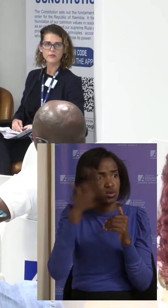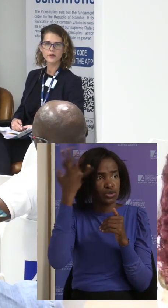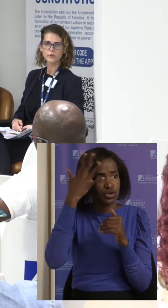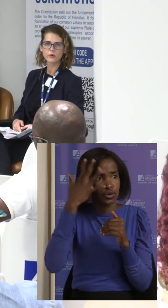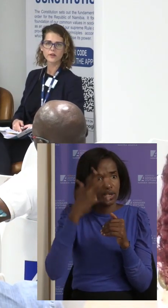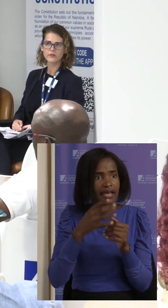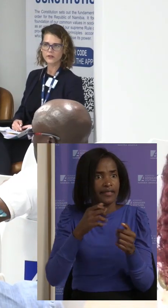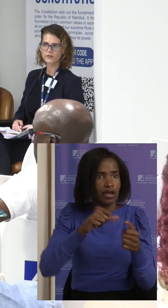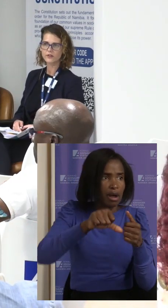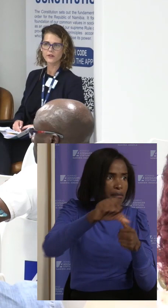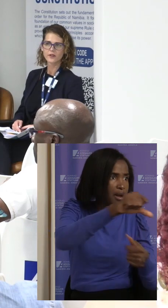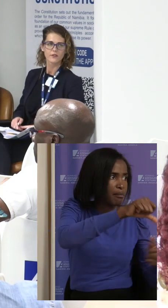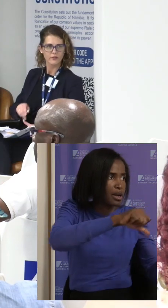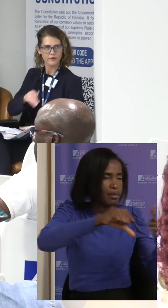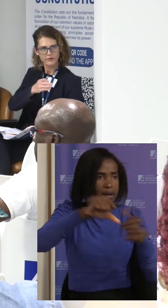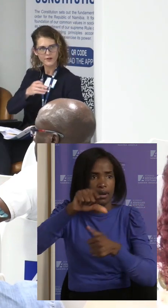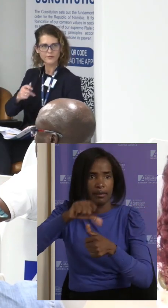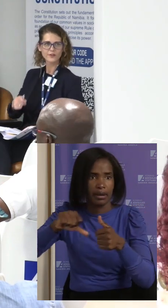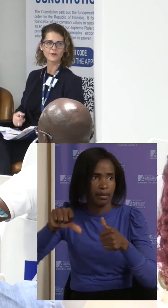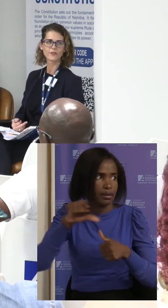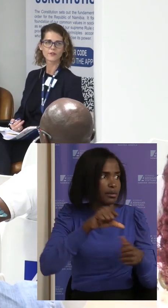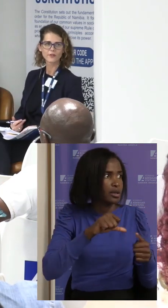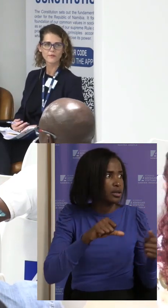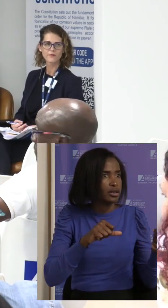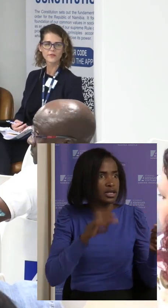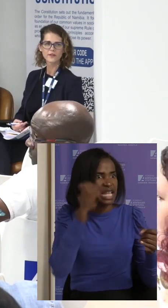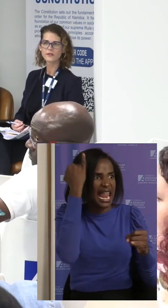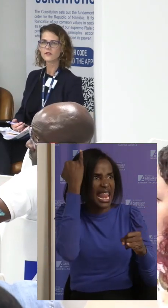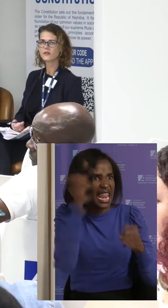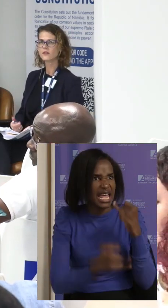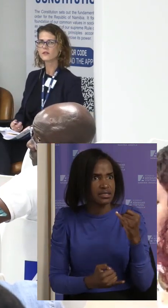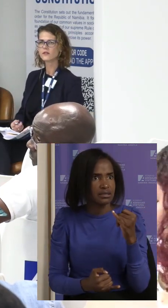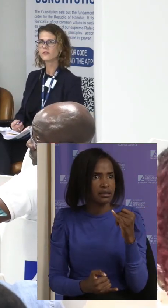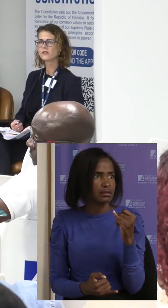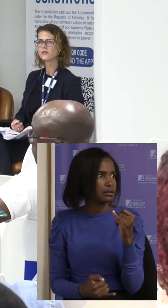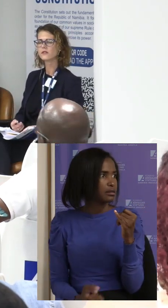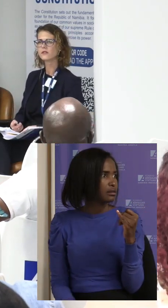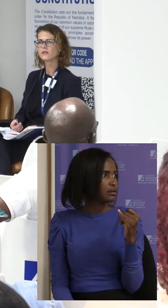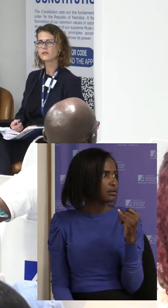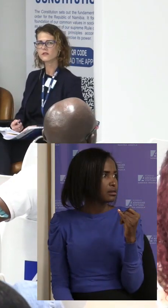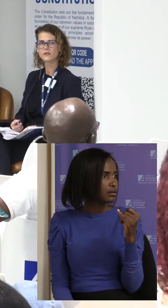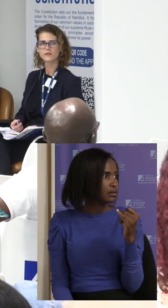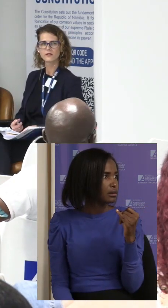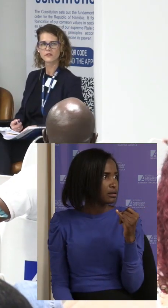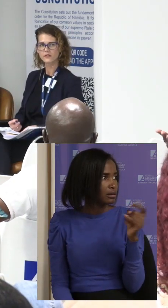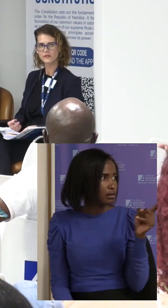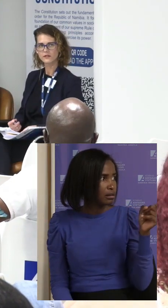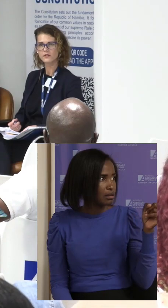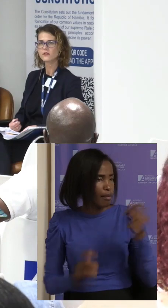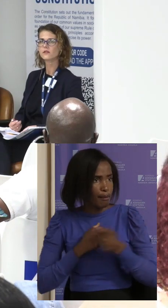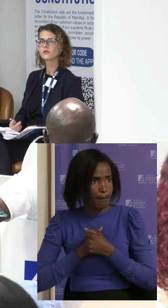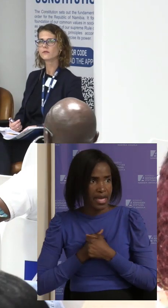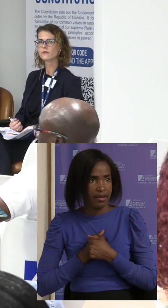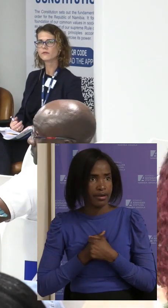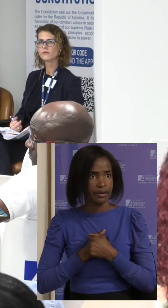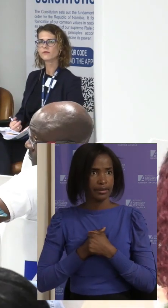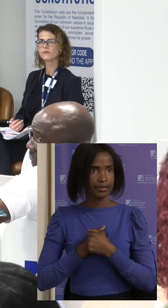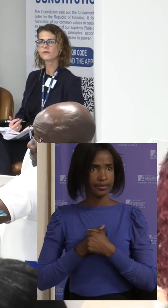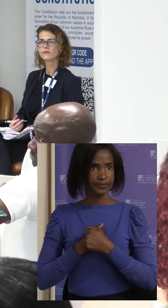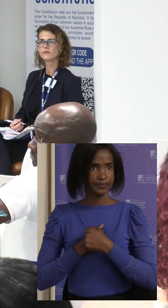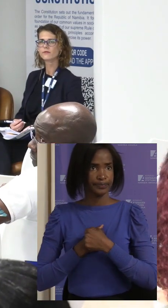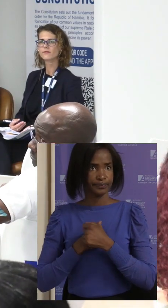of a networking session. So over to you, sir. I'm sure I can speak without a mic. Am